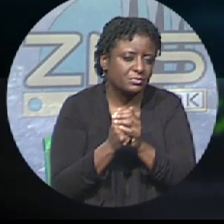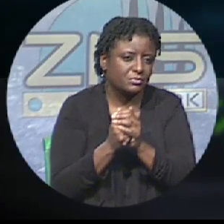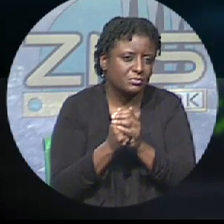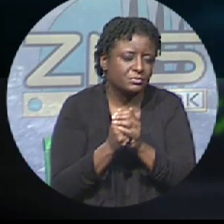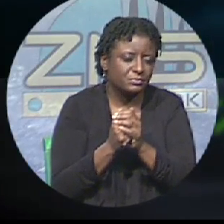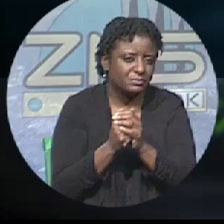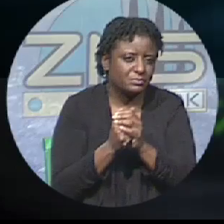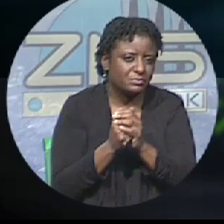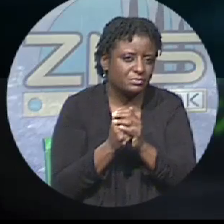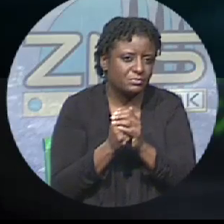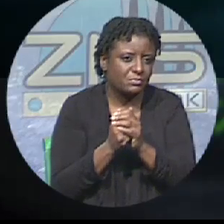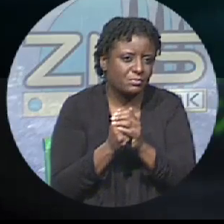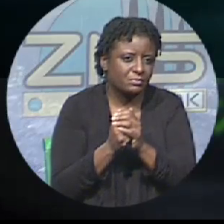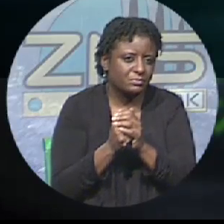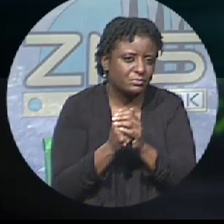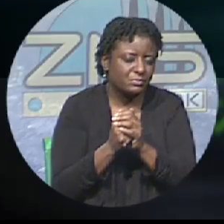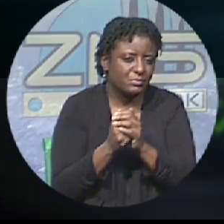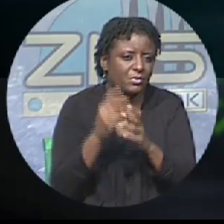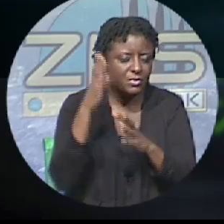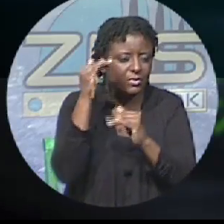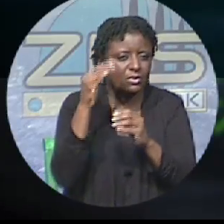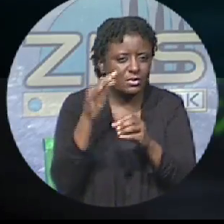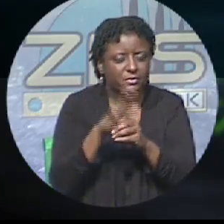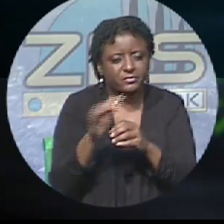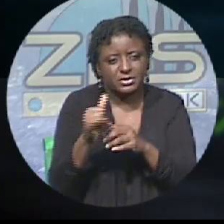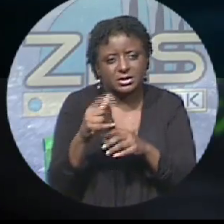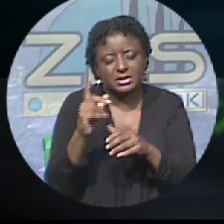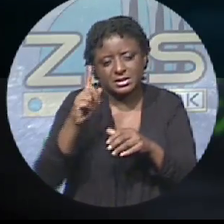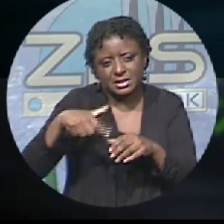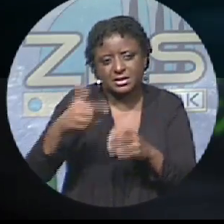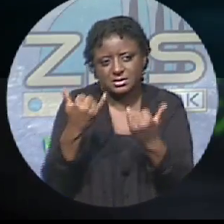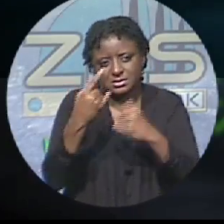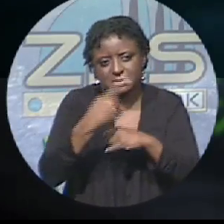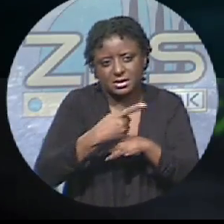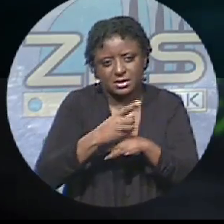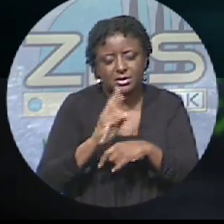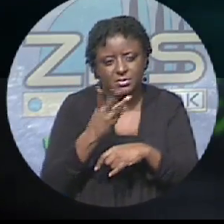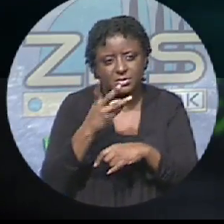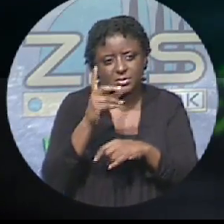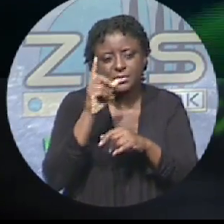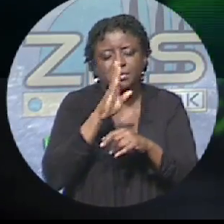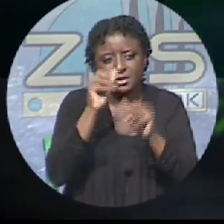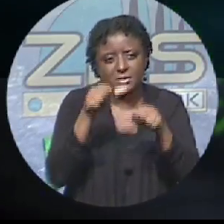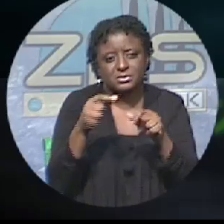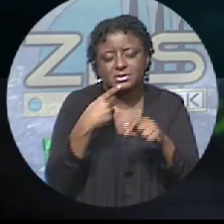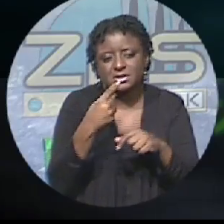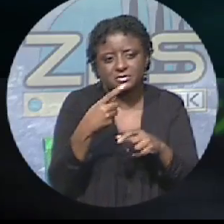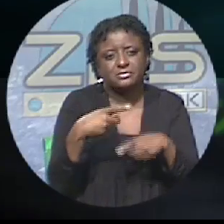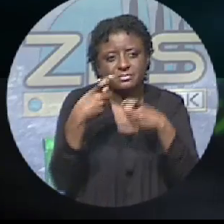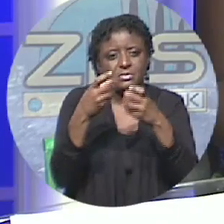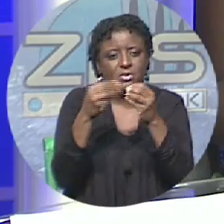that, but hopefully later today or by tomorrow, we would be in a better position to know.